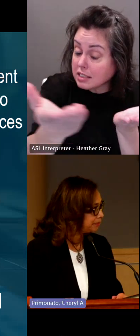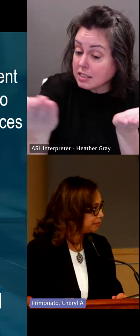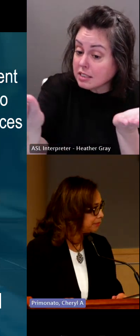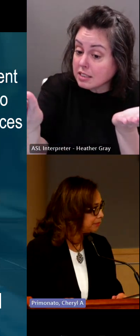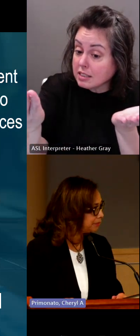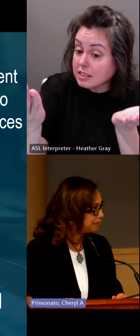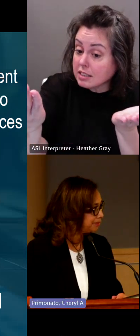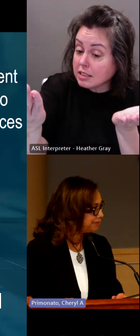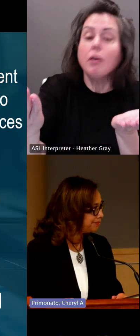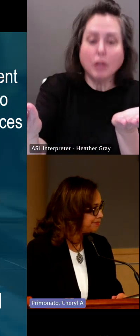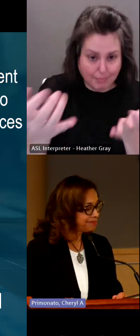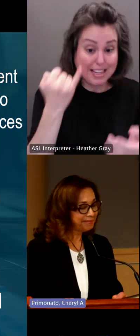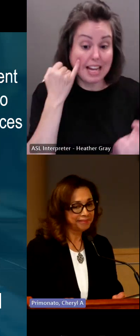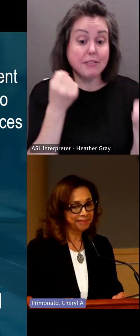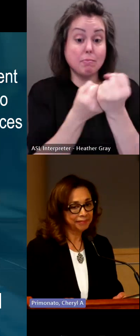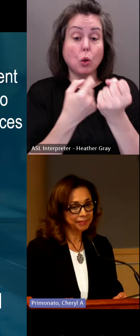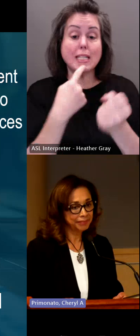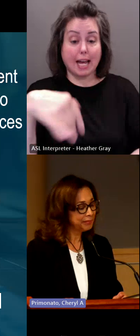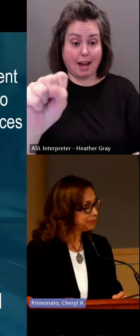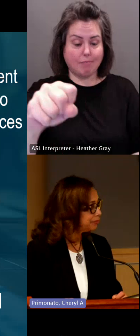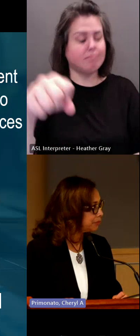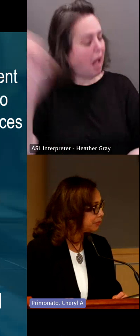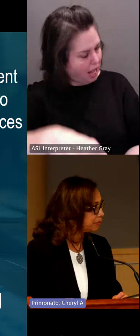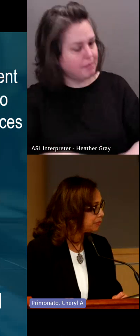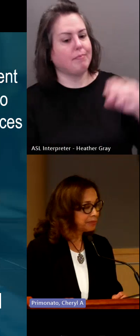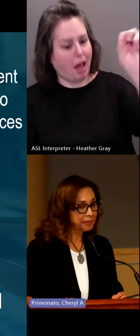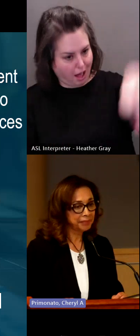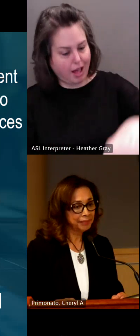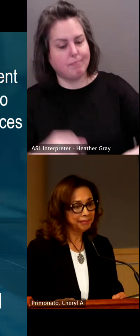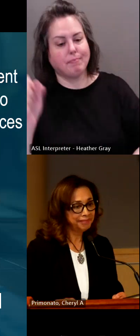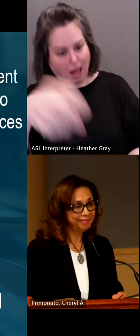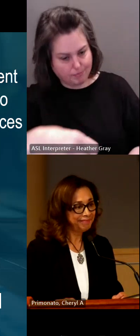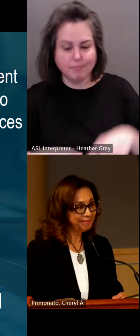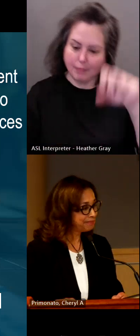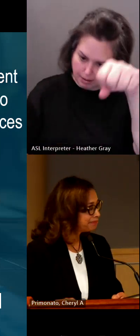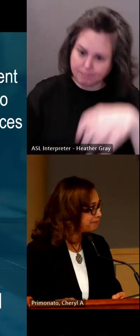All in favor say aye. Aye. Aye. And Aye.